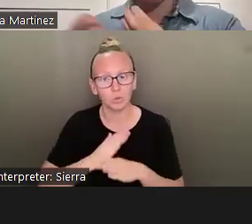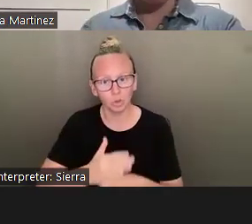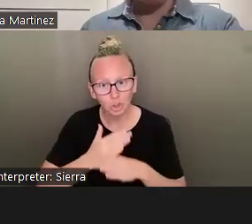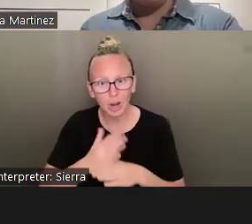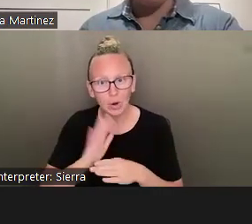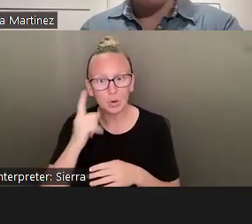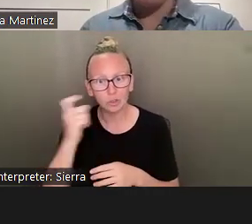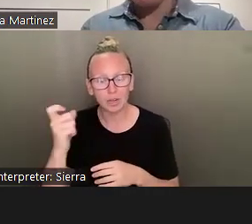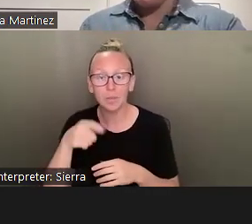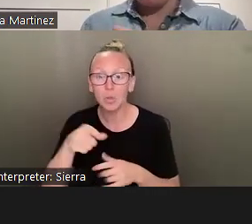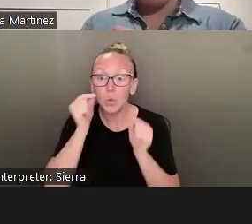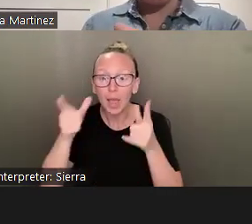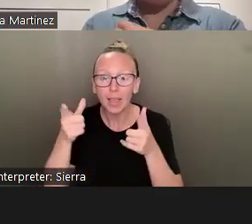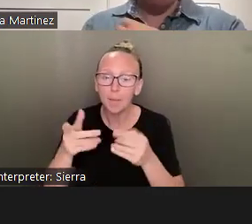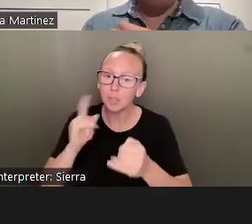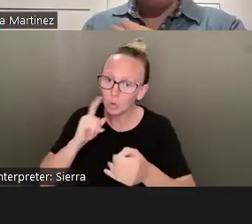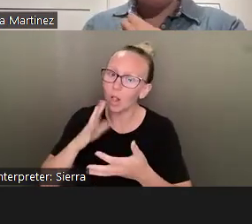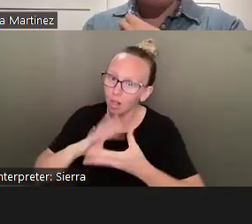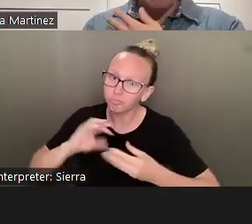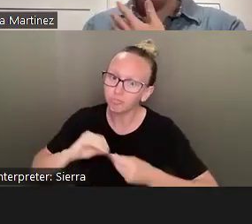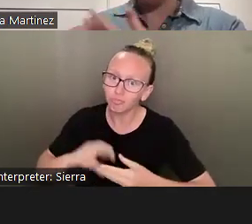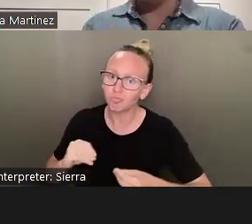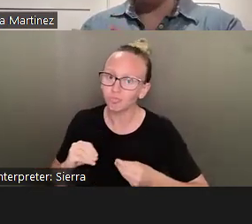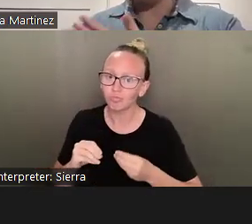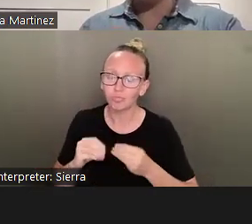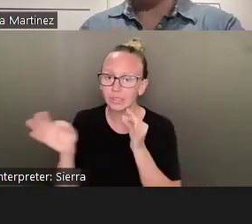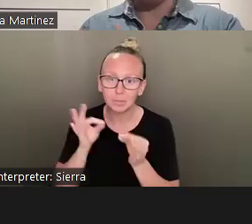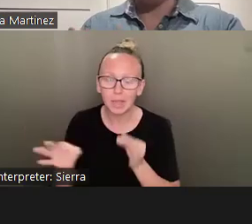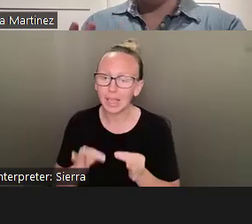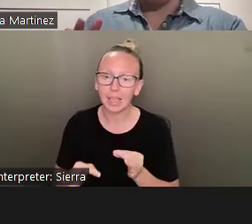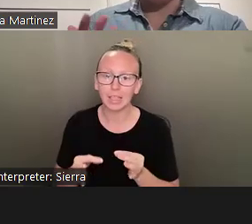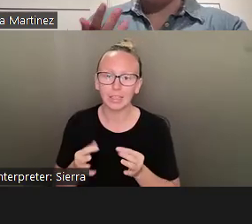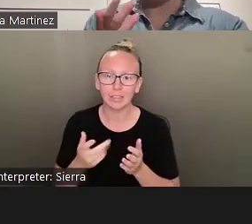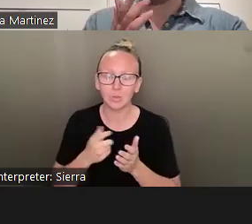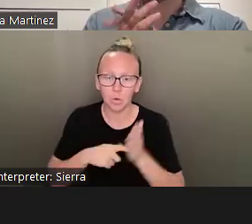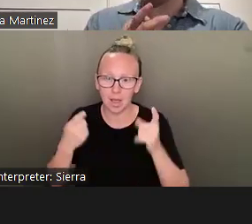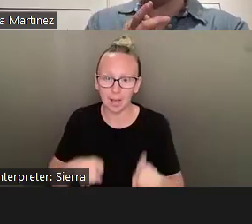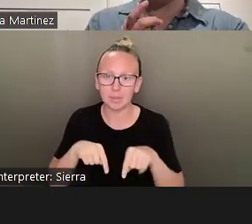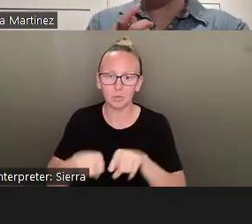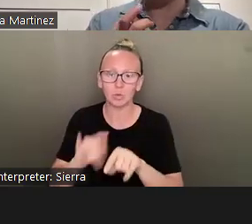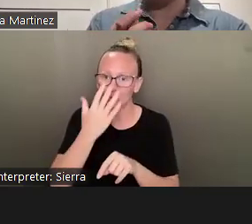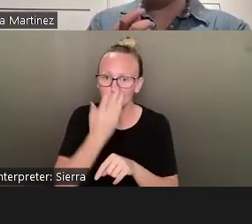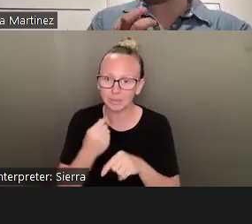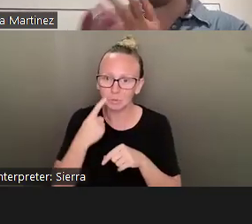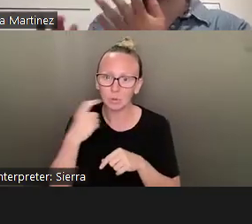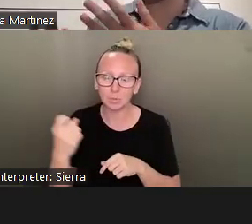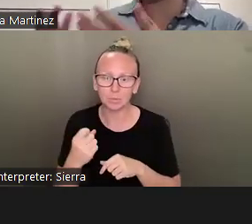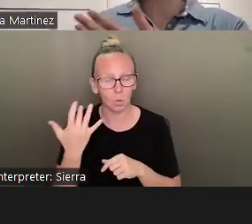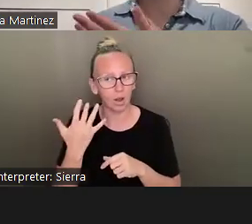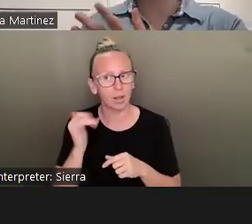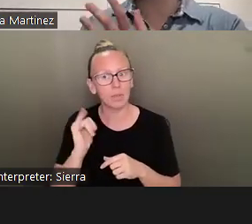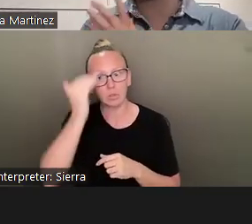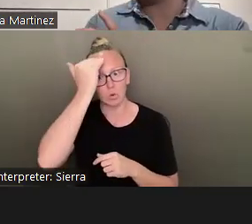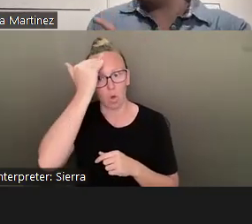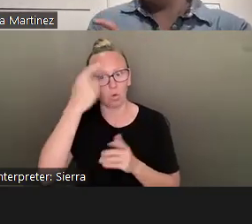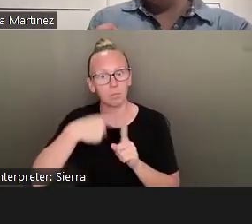you wake up in the morning and you share freely, willingly what happened in sleep, because it's known and